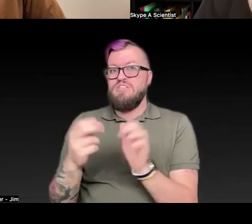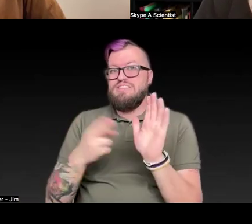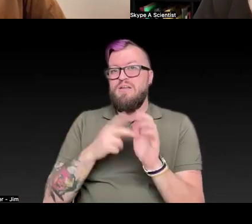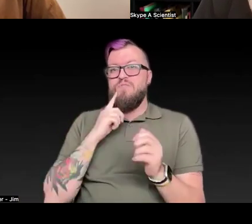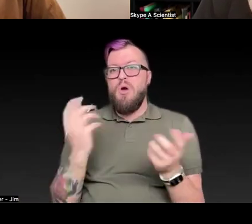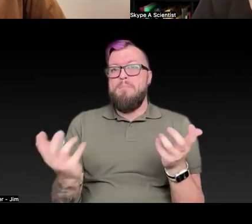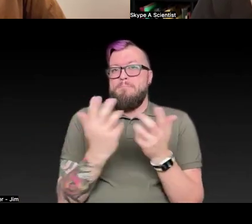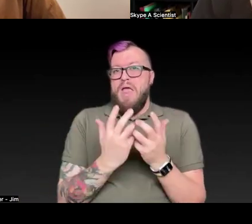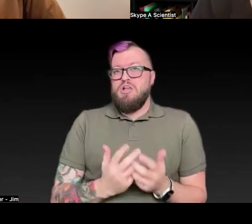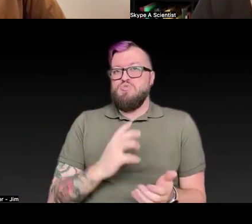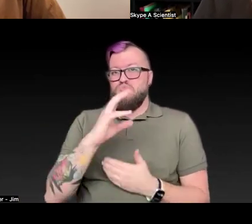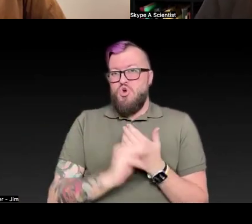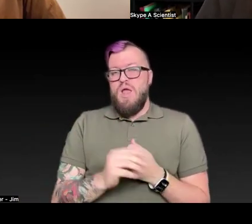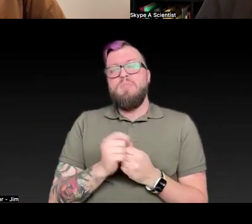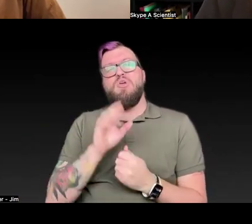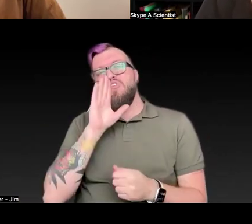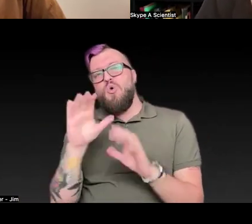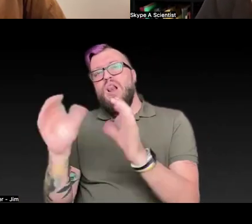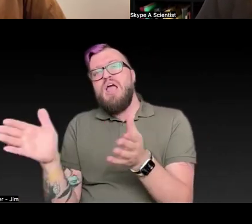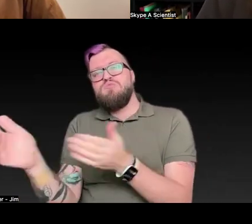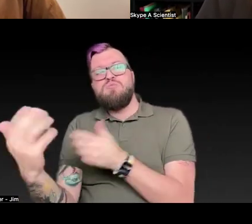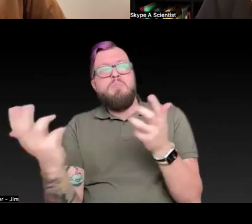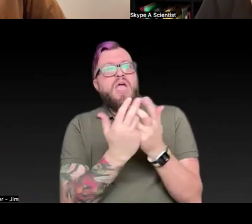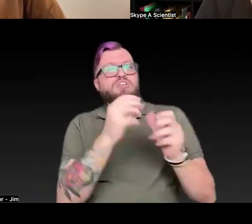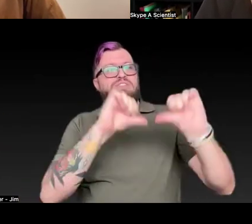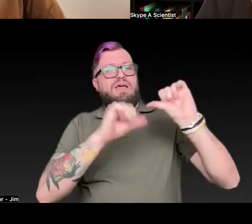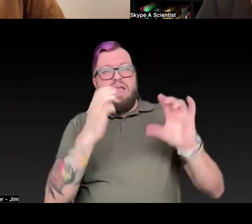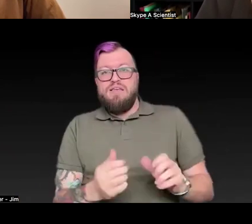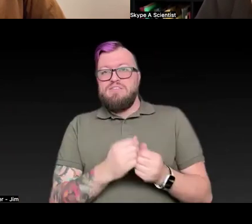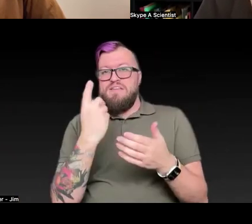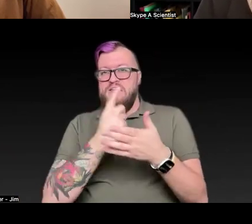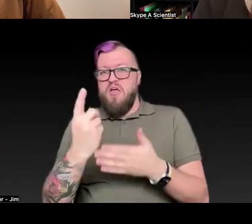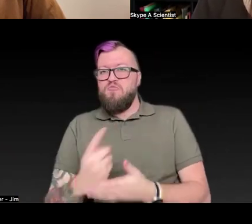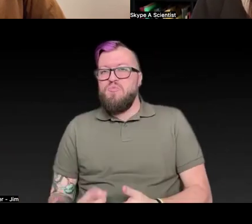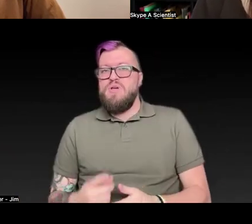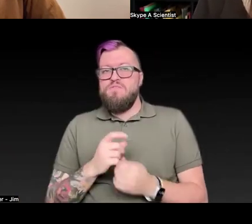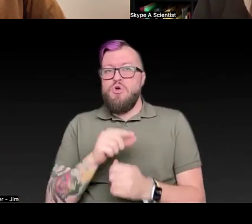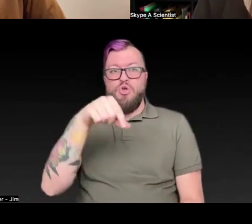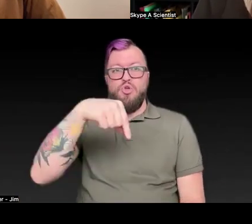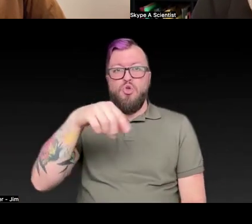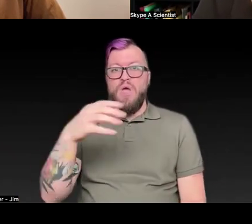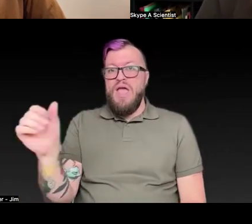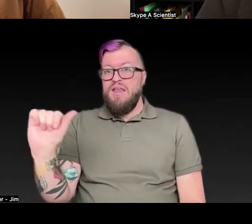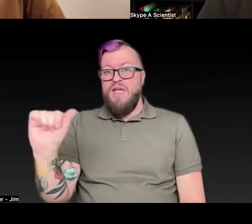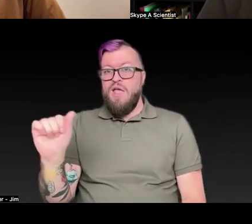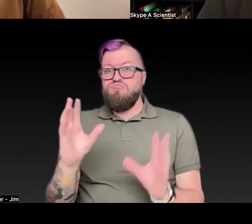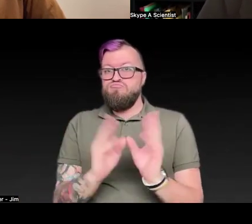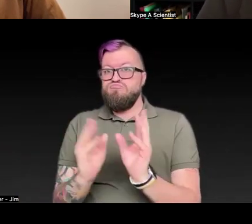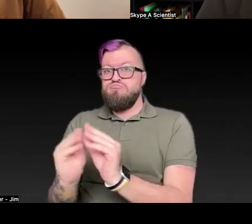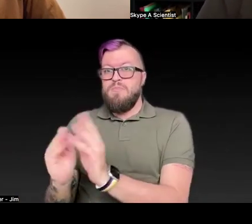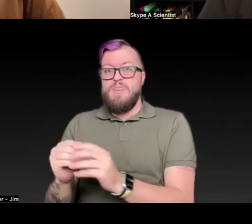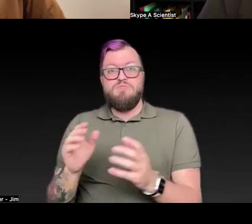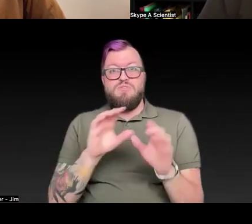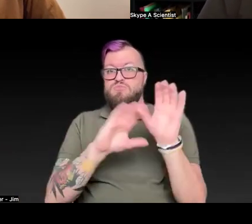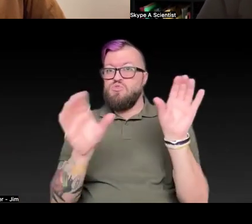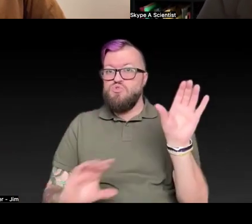program, we match classrooms, as you know, with scientists every week. For Q&A sessions with just your group on